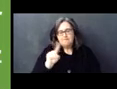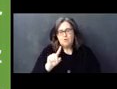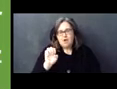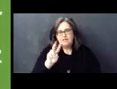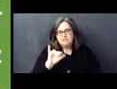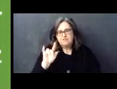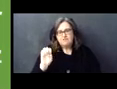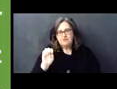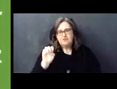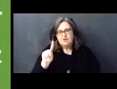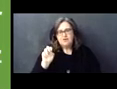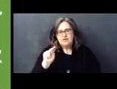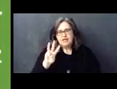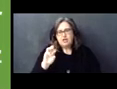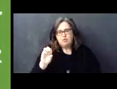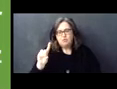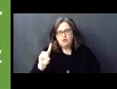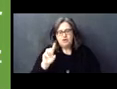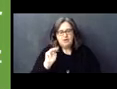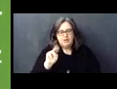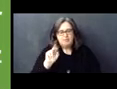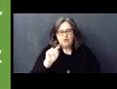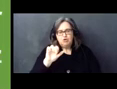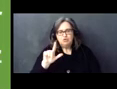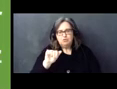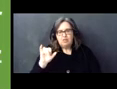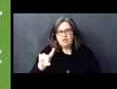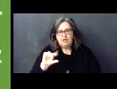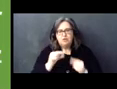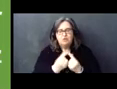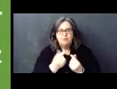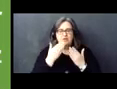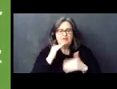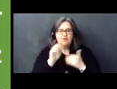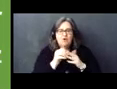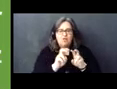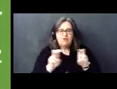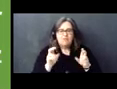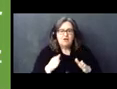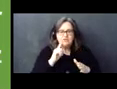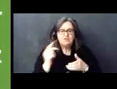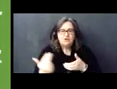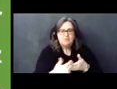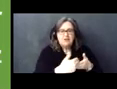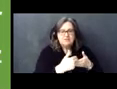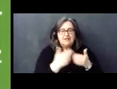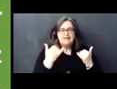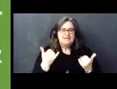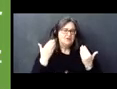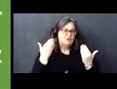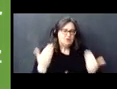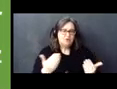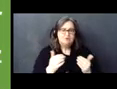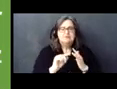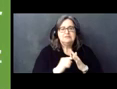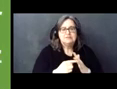Group. I want to thank all the panelists and the elected officials for participating tonight. Let's get on with tonight's